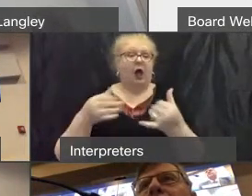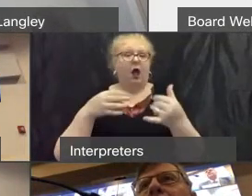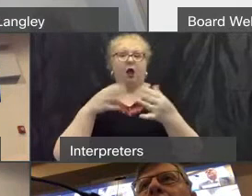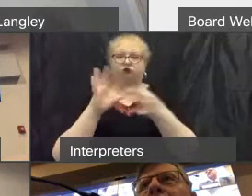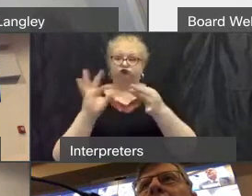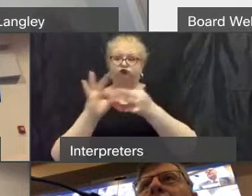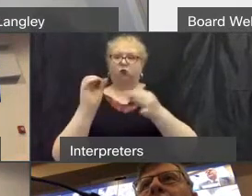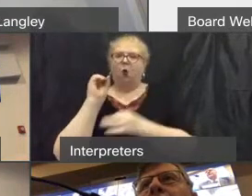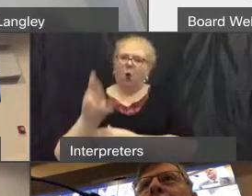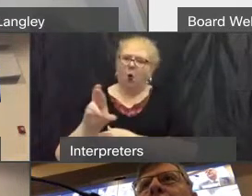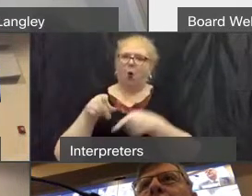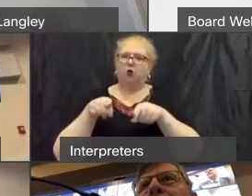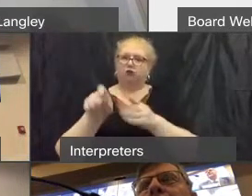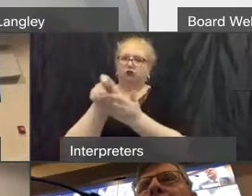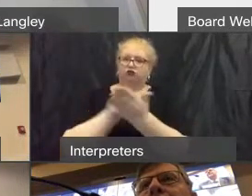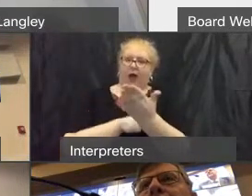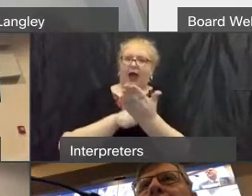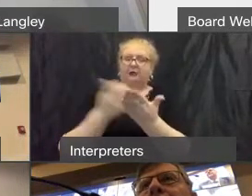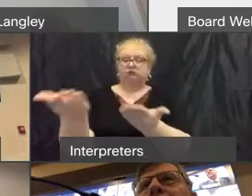it. Director Wright,